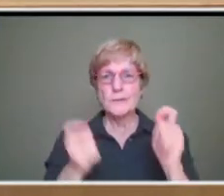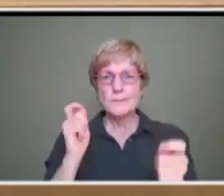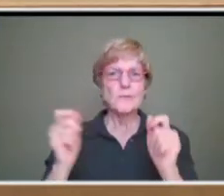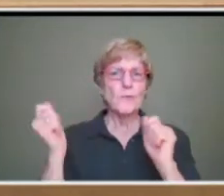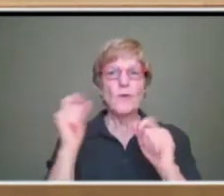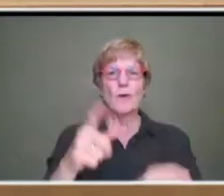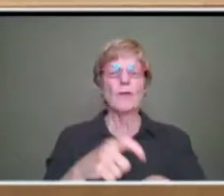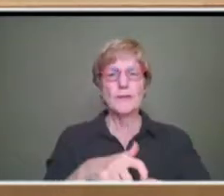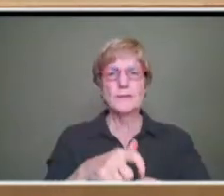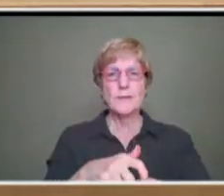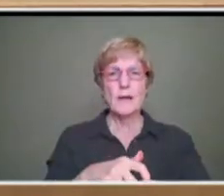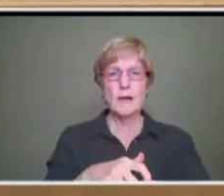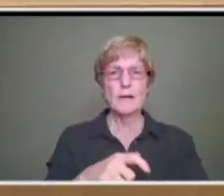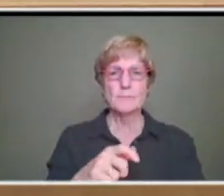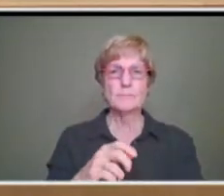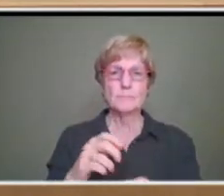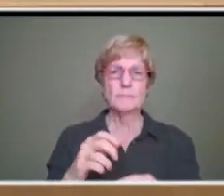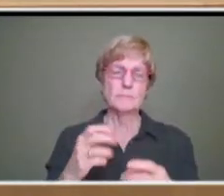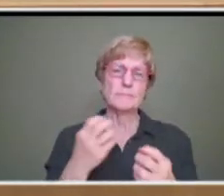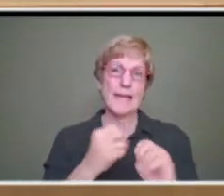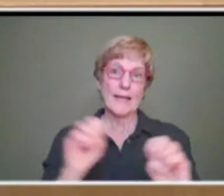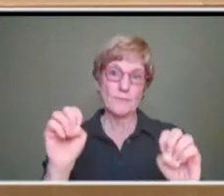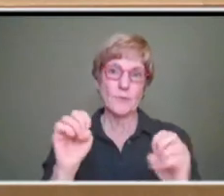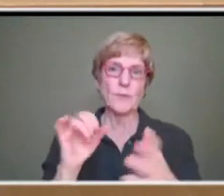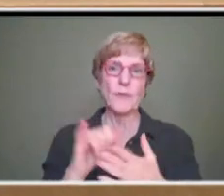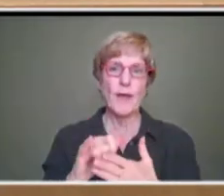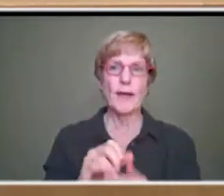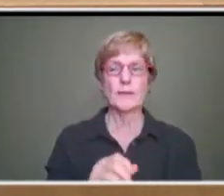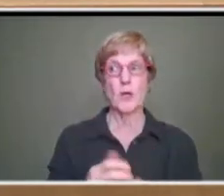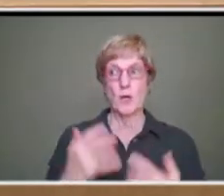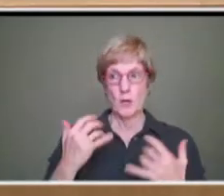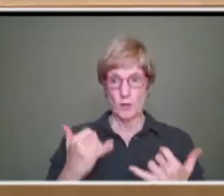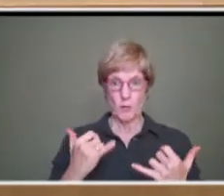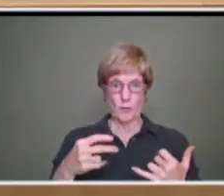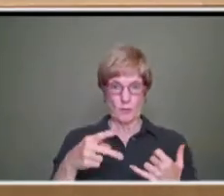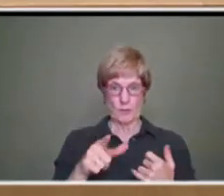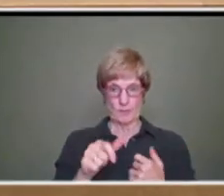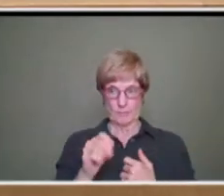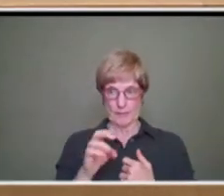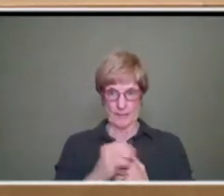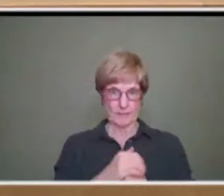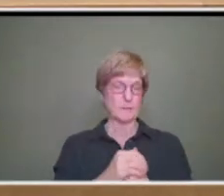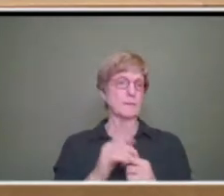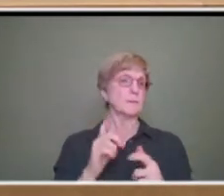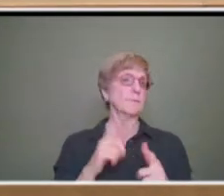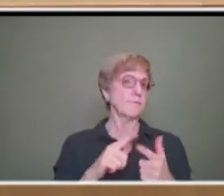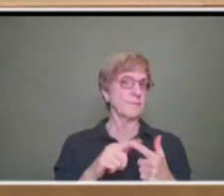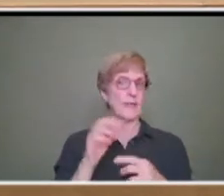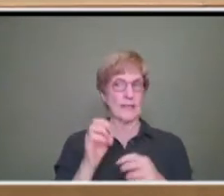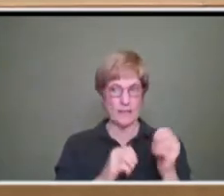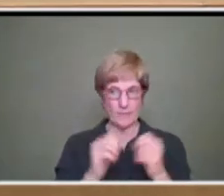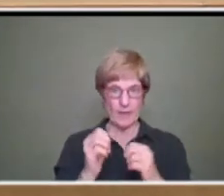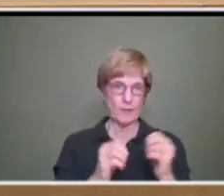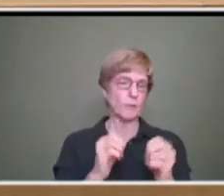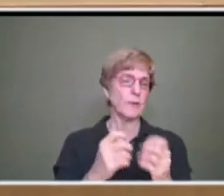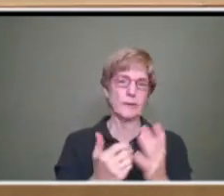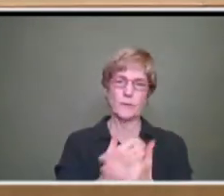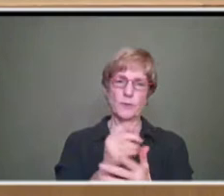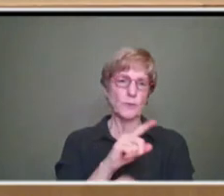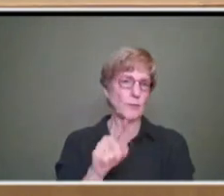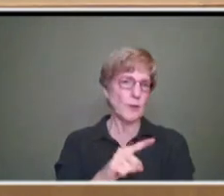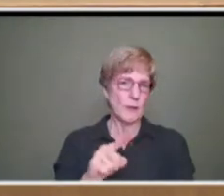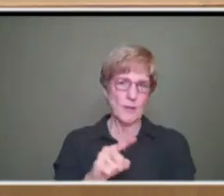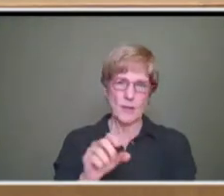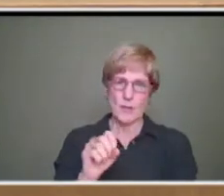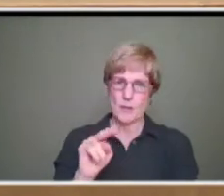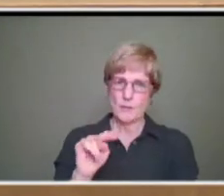uh effort where you put in you know the current Place types and then they continually get evaluated either three zonings or through changes